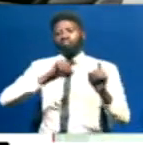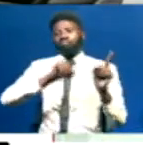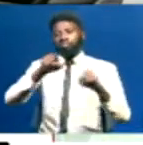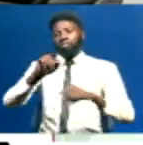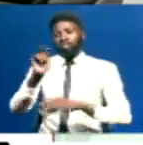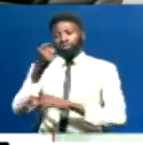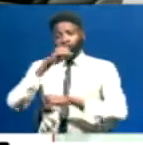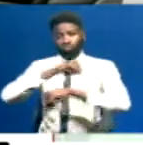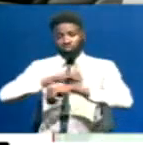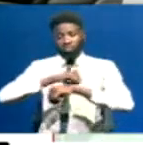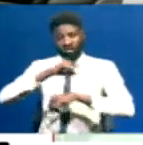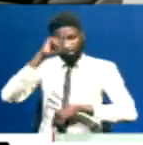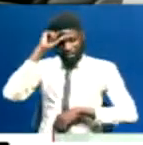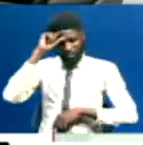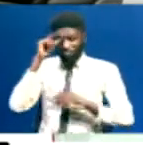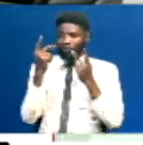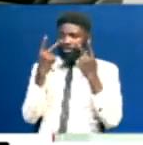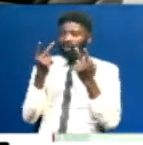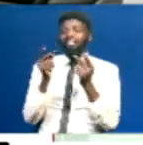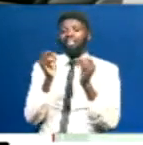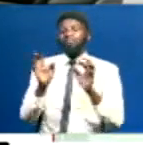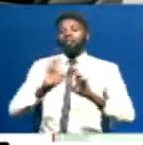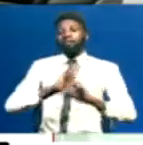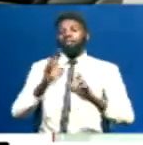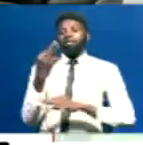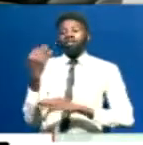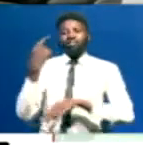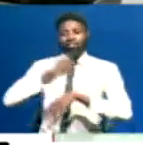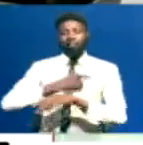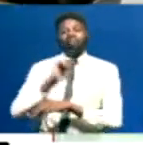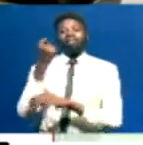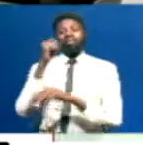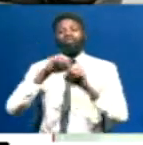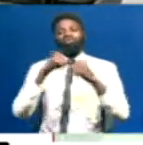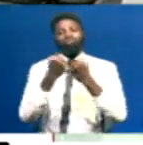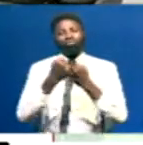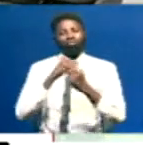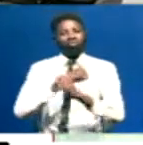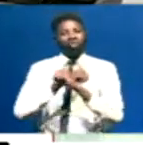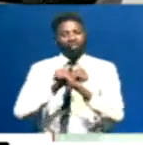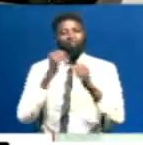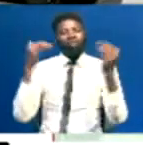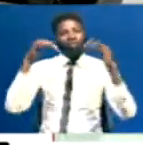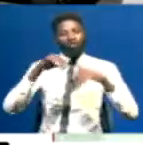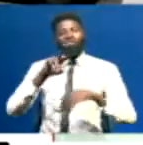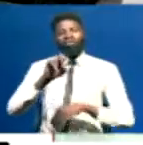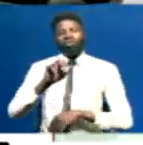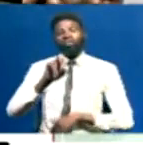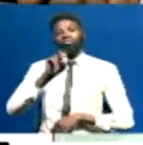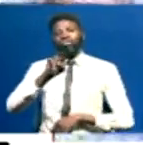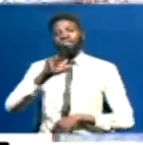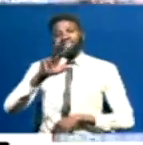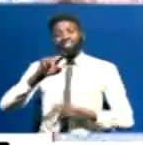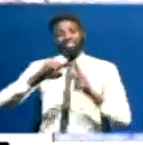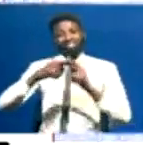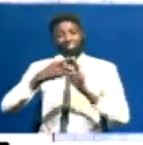of preparedness to host the 3 days Kenya Social Protection Conference 2023, which will kick off on Monday.